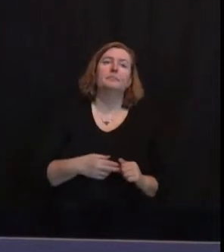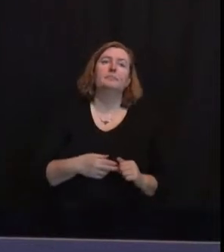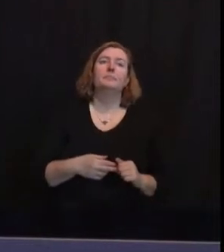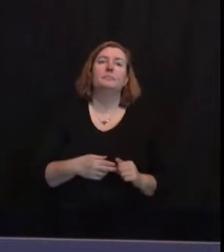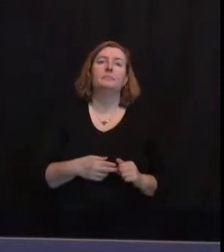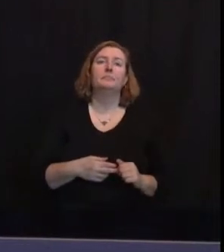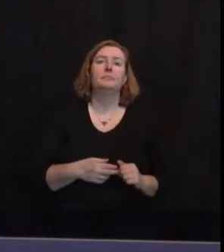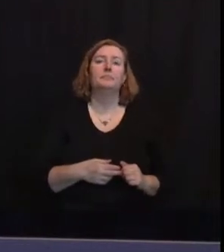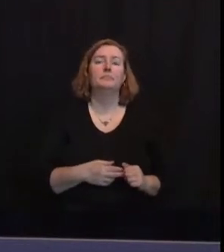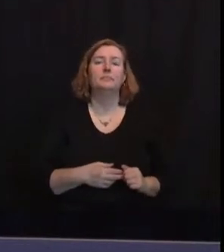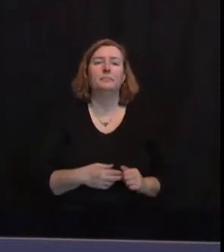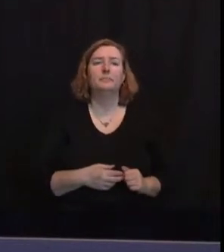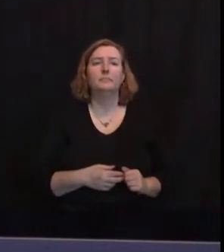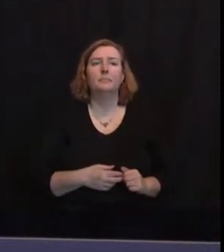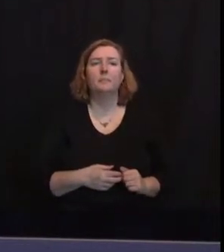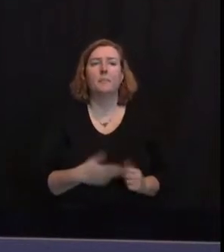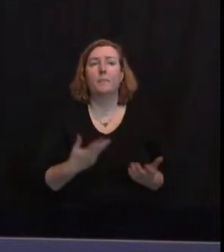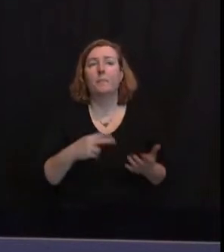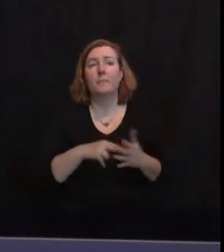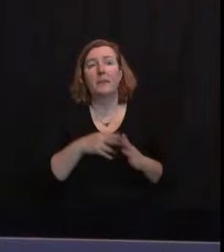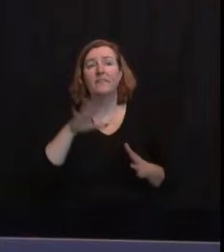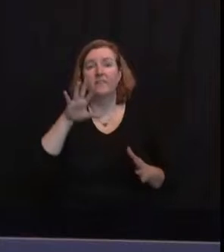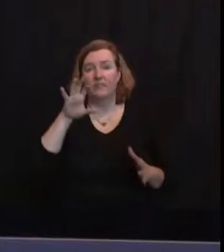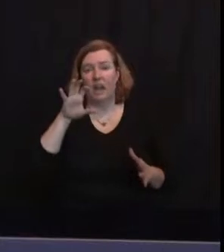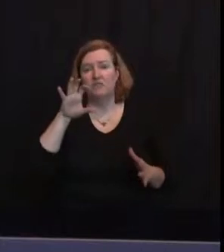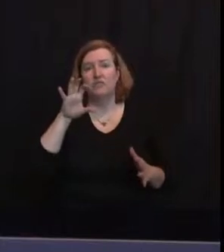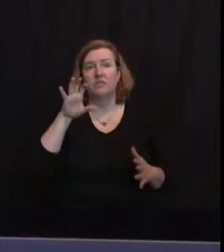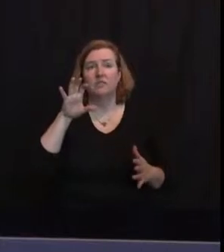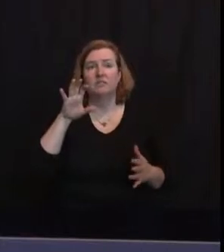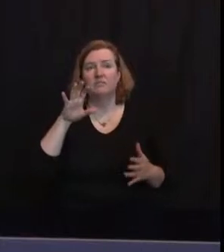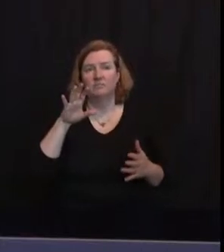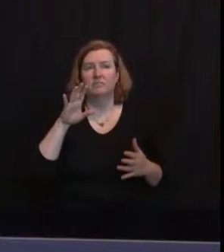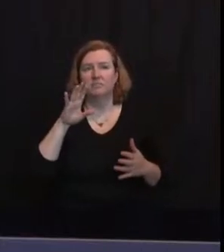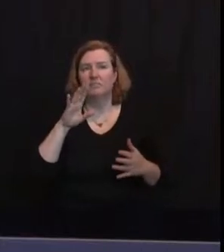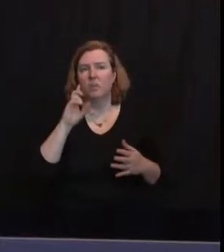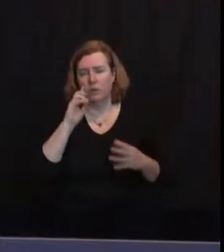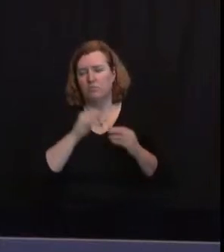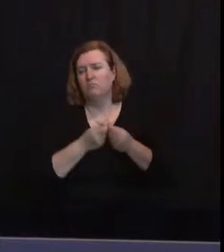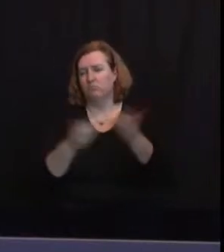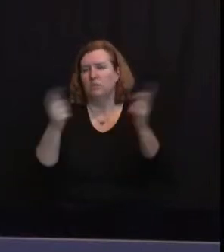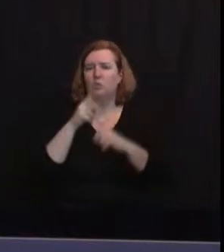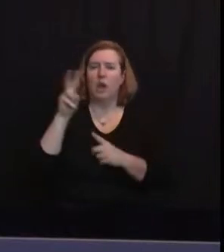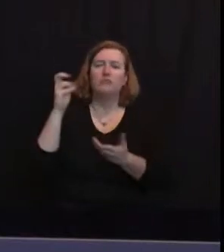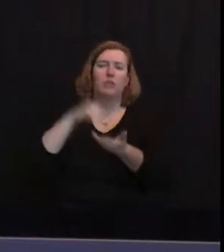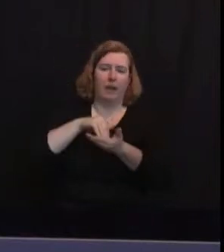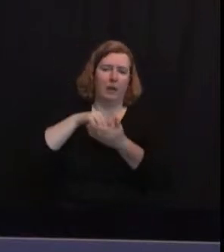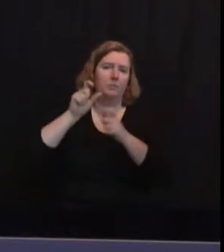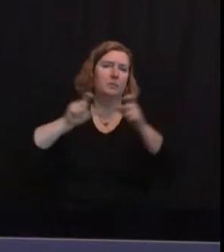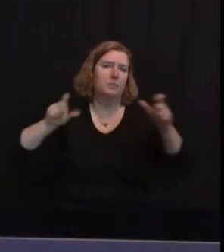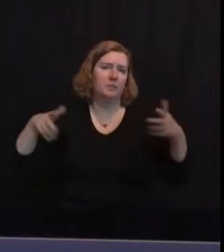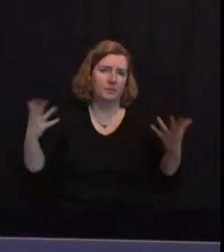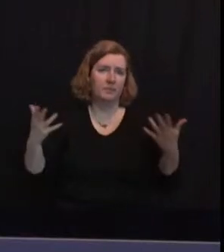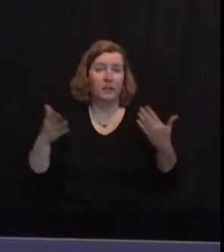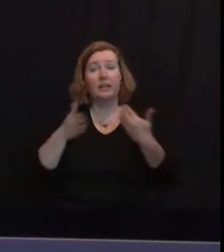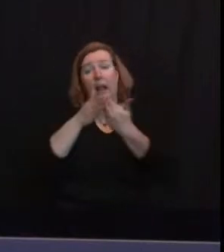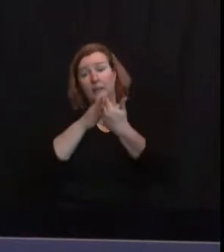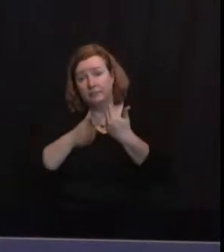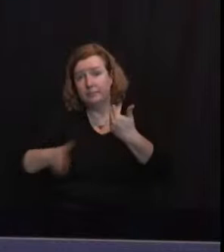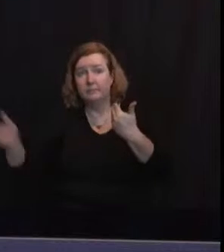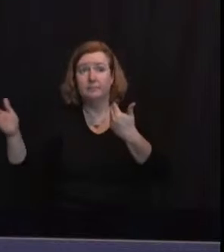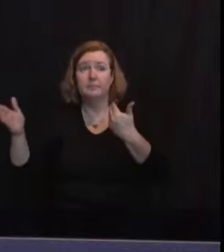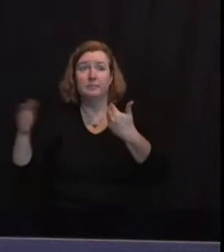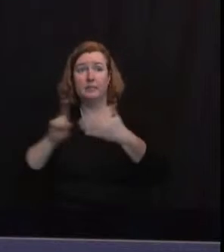journey about 200,000. Next week, we think we're going to get about